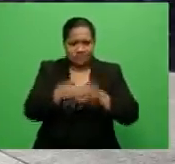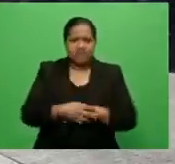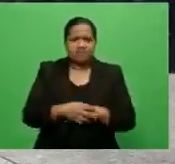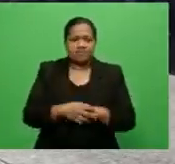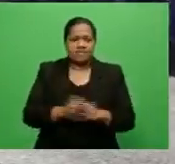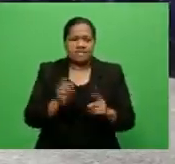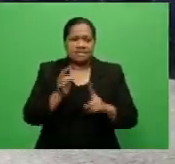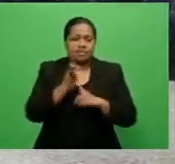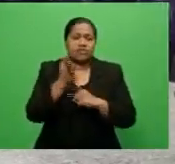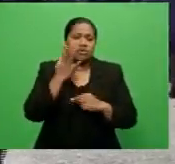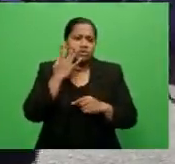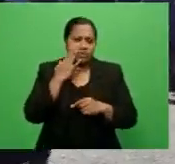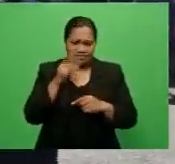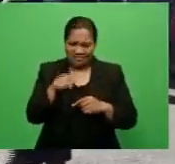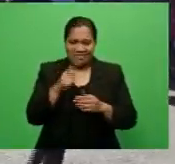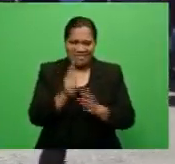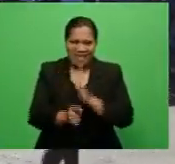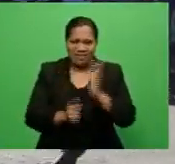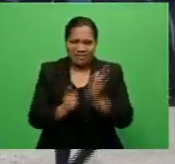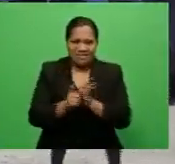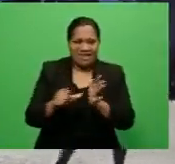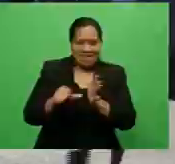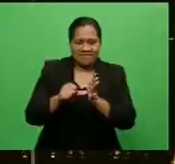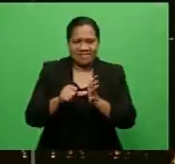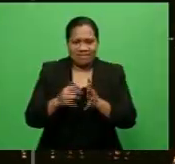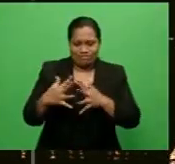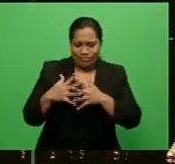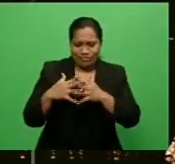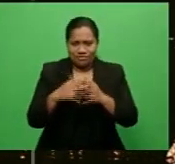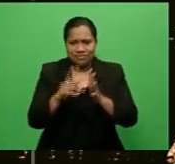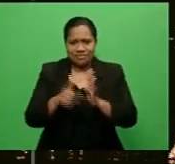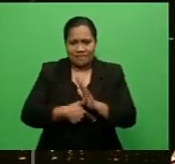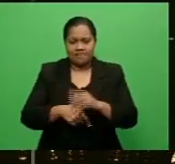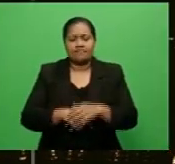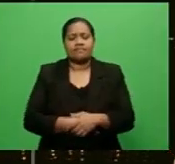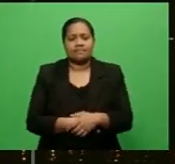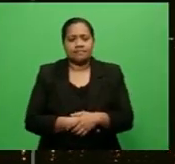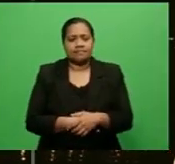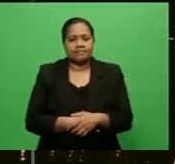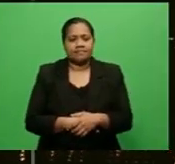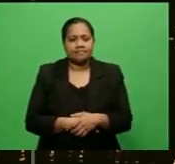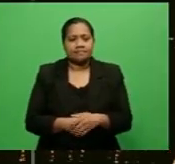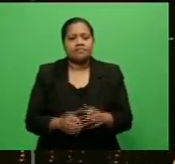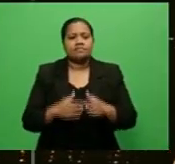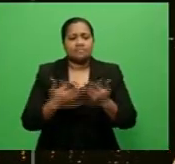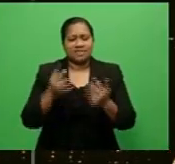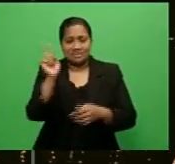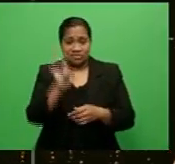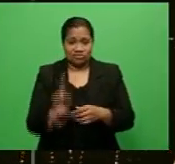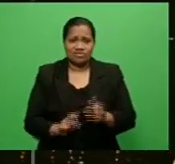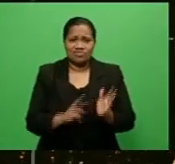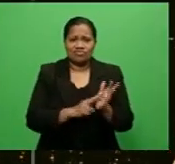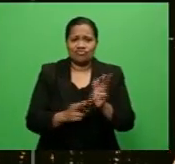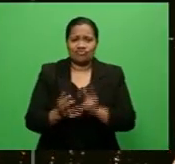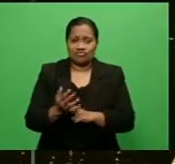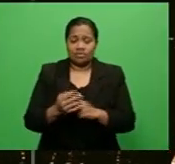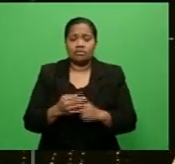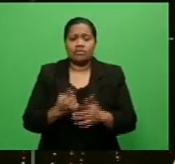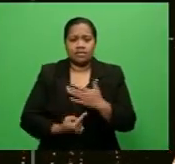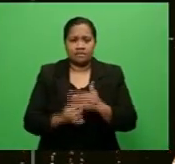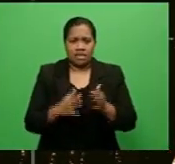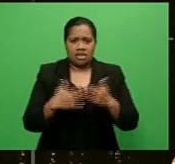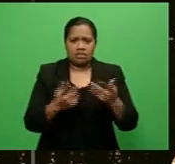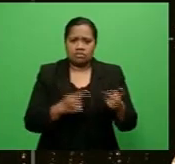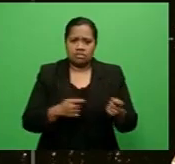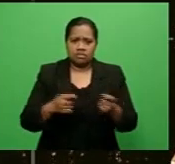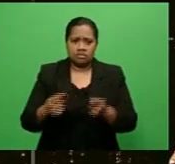hours. Venina Rakautonga, FBC News. The peri-urban and rural energy Fiji Limited customers are transitioning